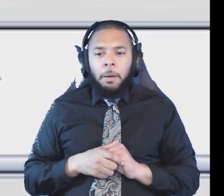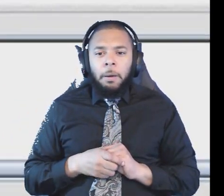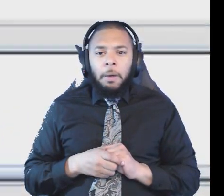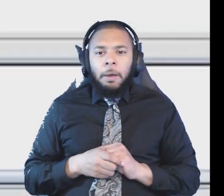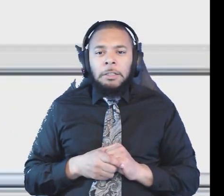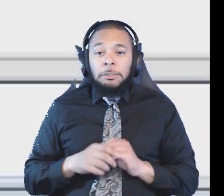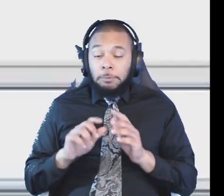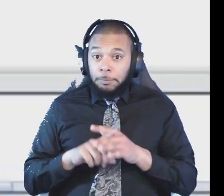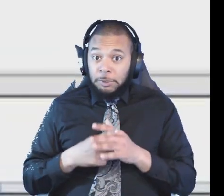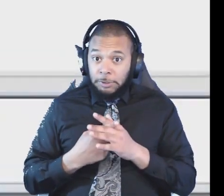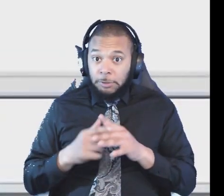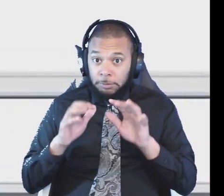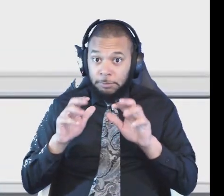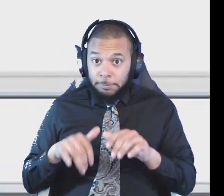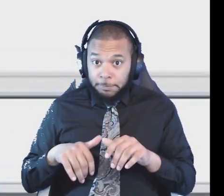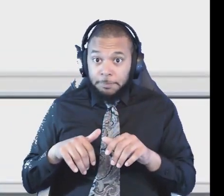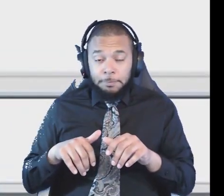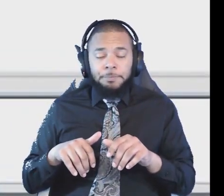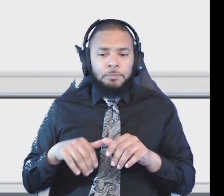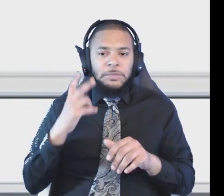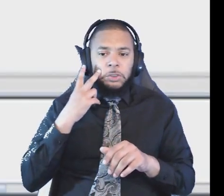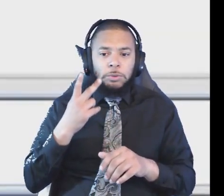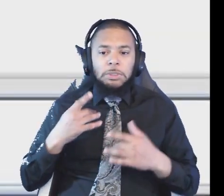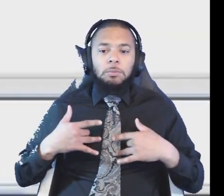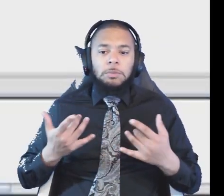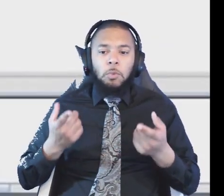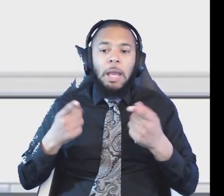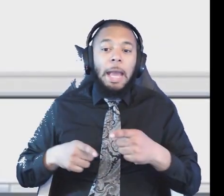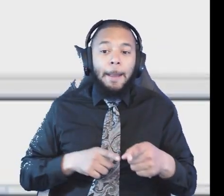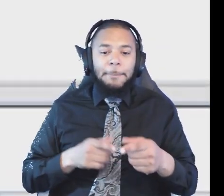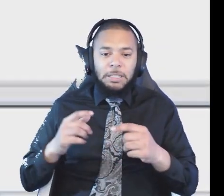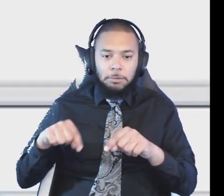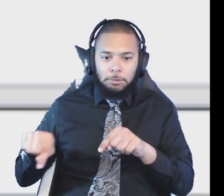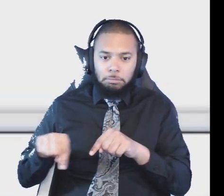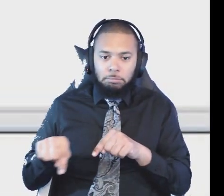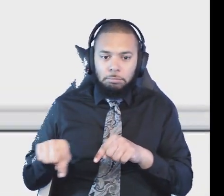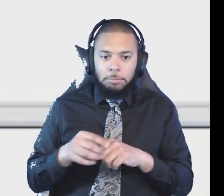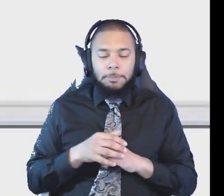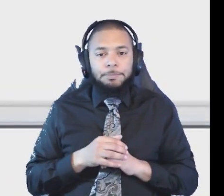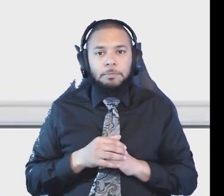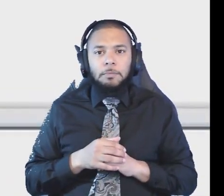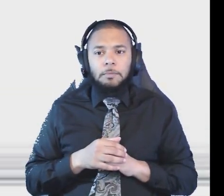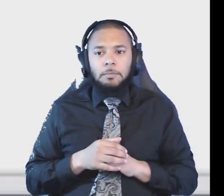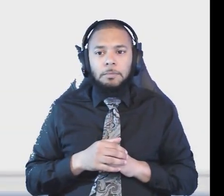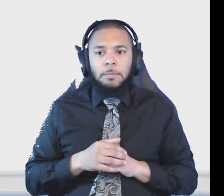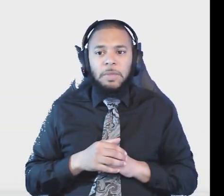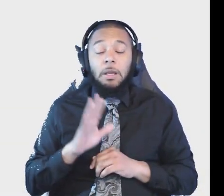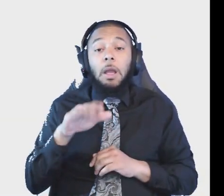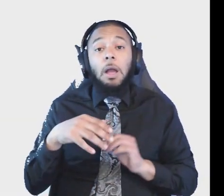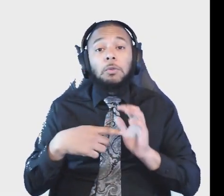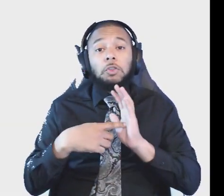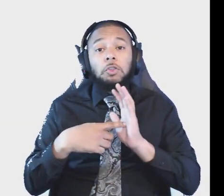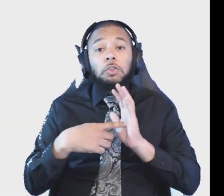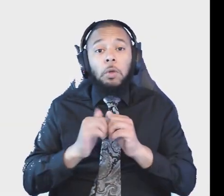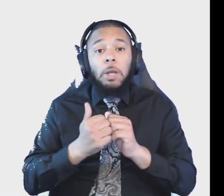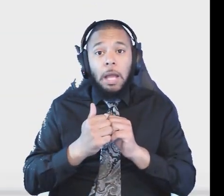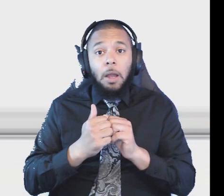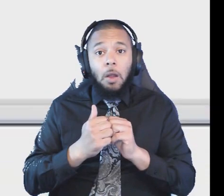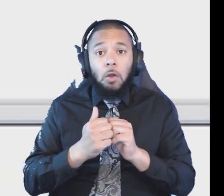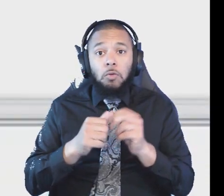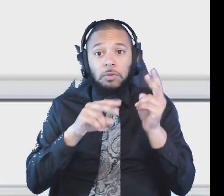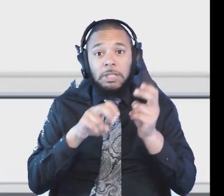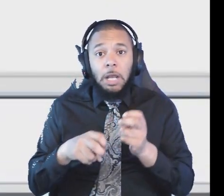there. And we'll talk about how to get JGrasp if you're in a place where you are able to download